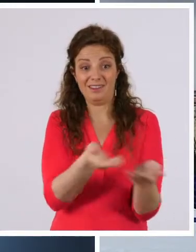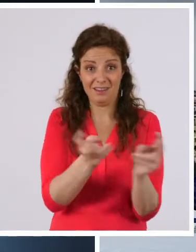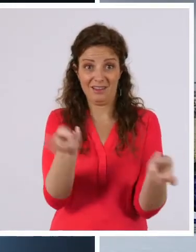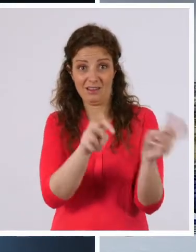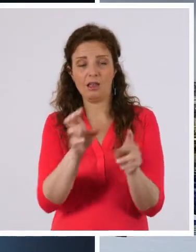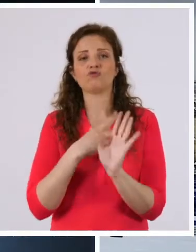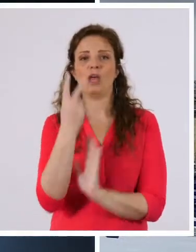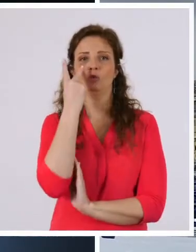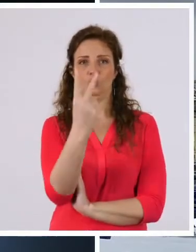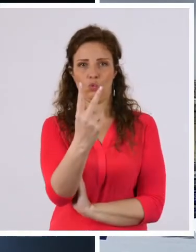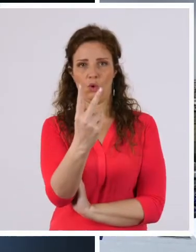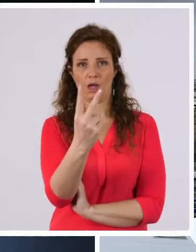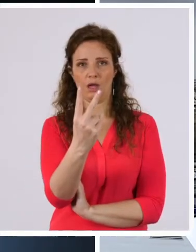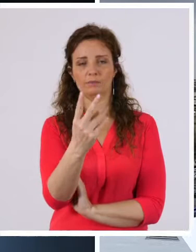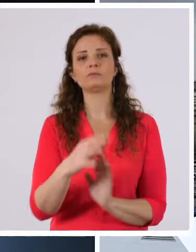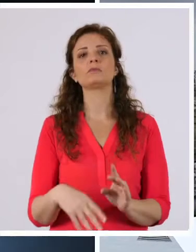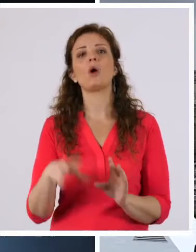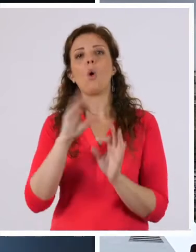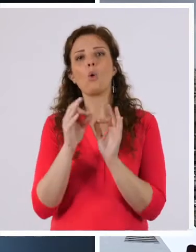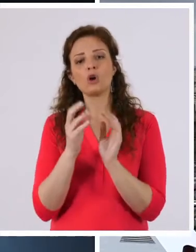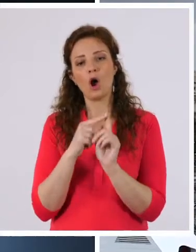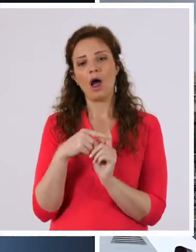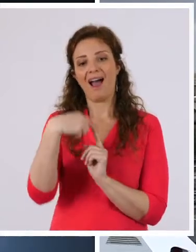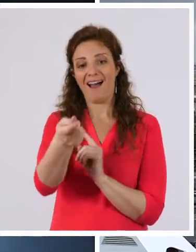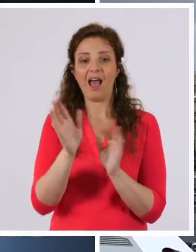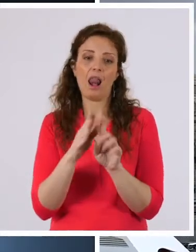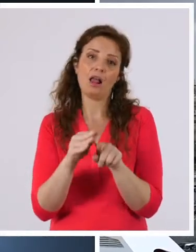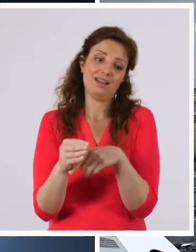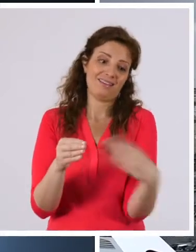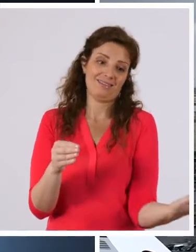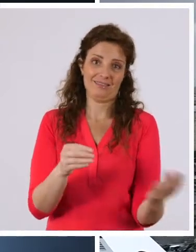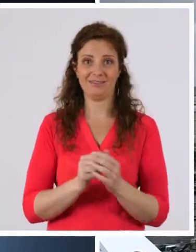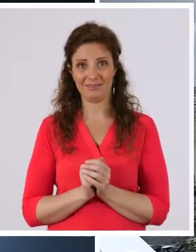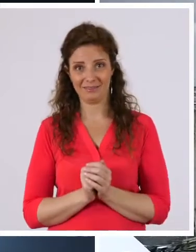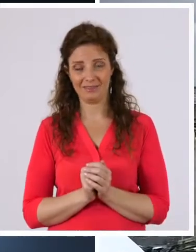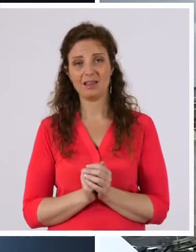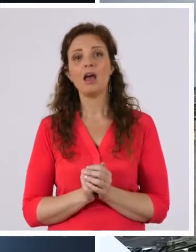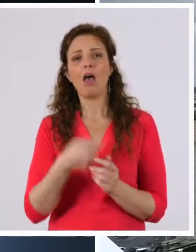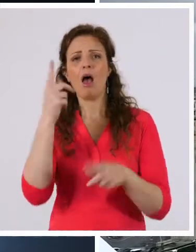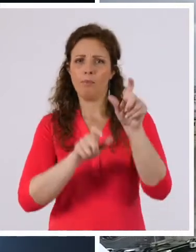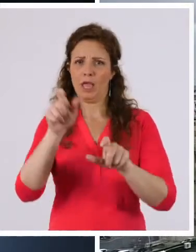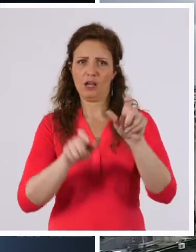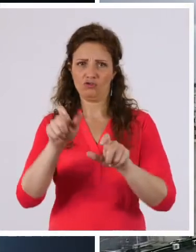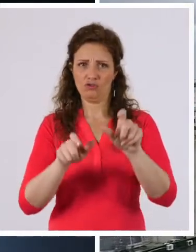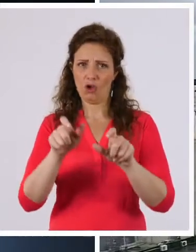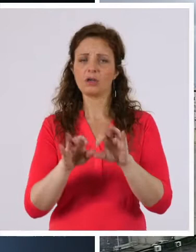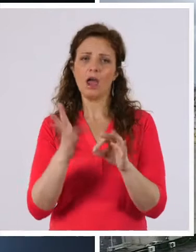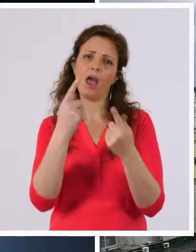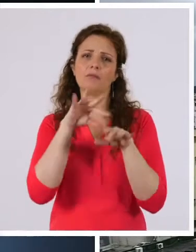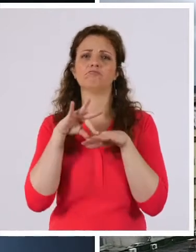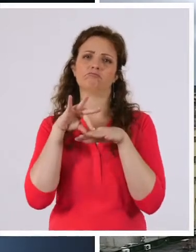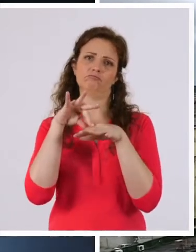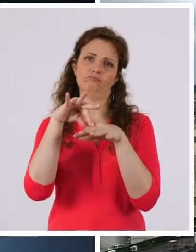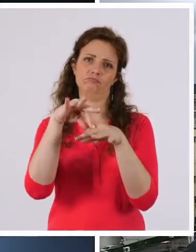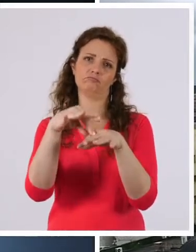There are two boarding points for lifeboats, one on the right side and one on the left side of the ship. The crew will guide you to the